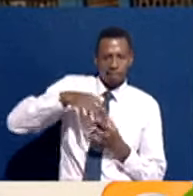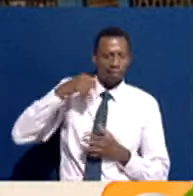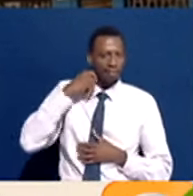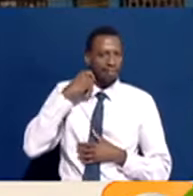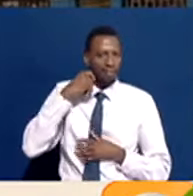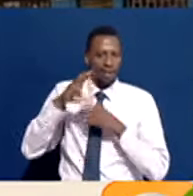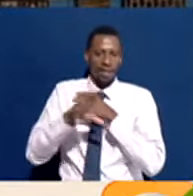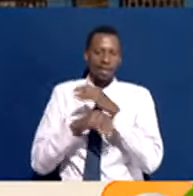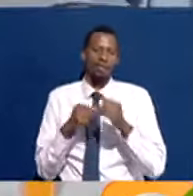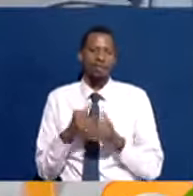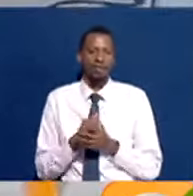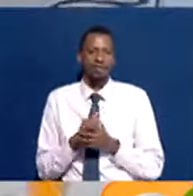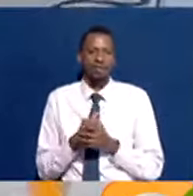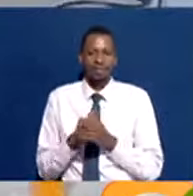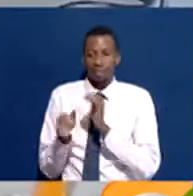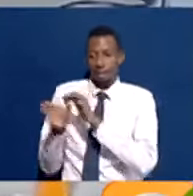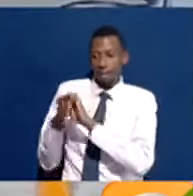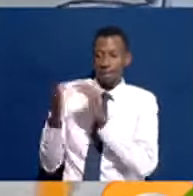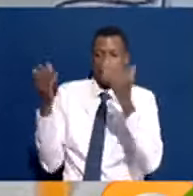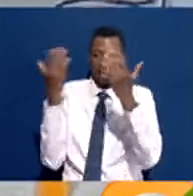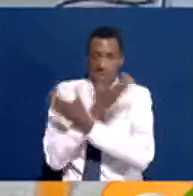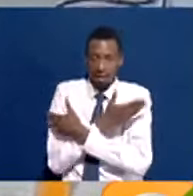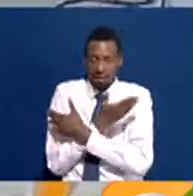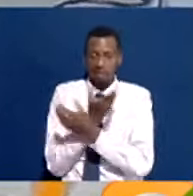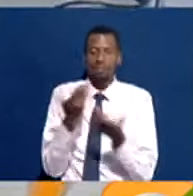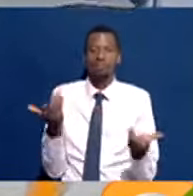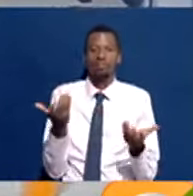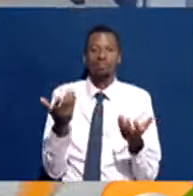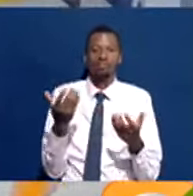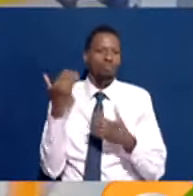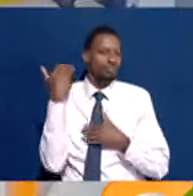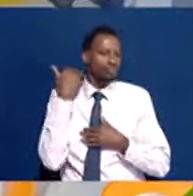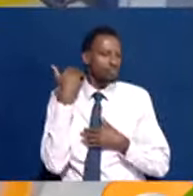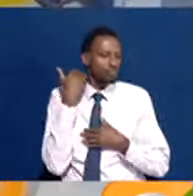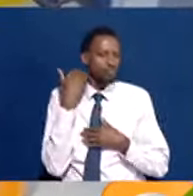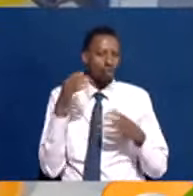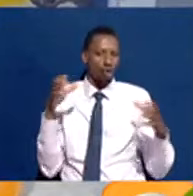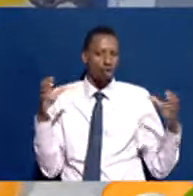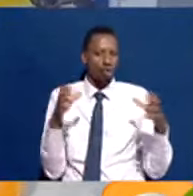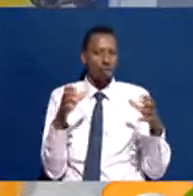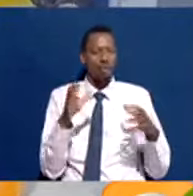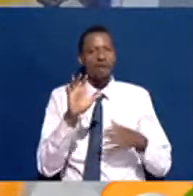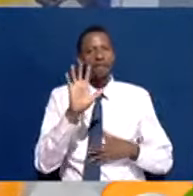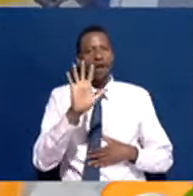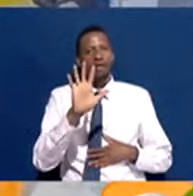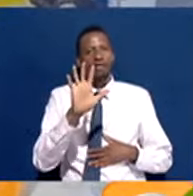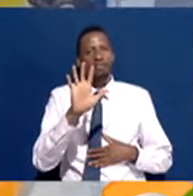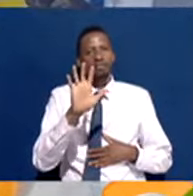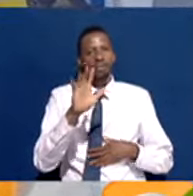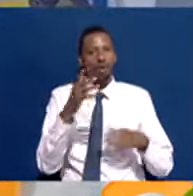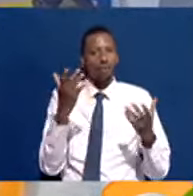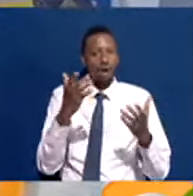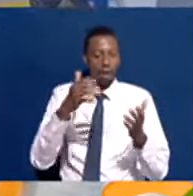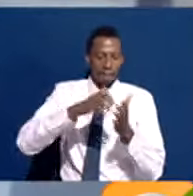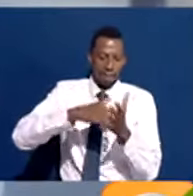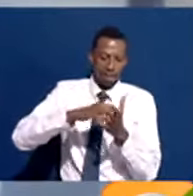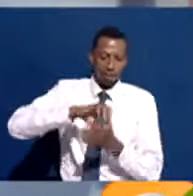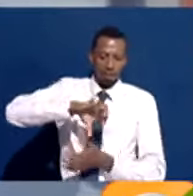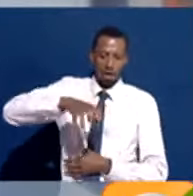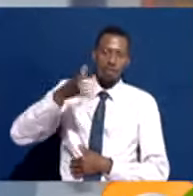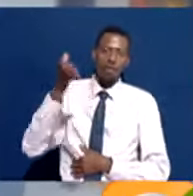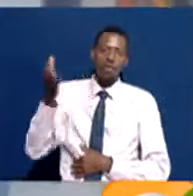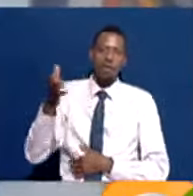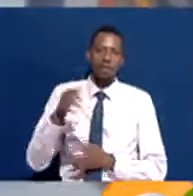On Thursday night, a gang of five men walked into the Trinity Energy petrol station in Mala, Matungulu, Machakos County.